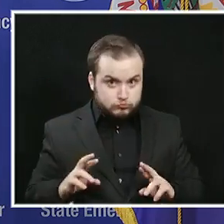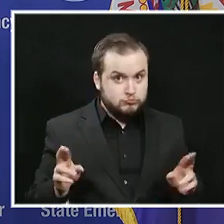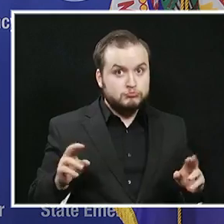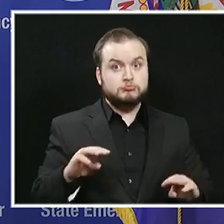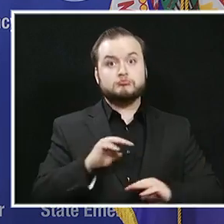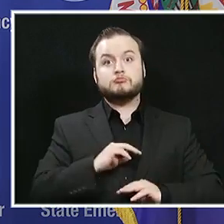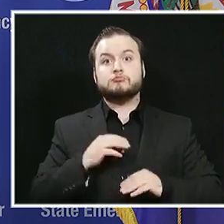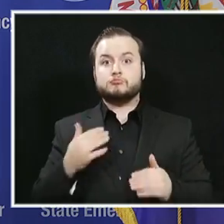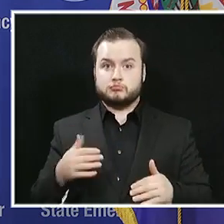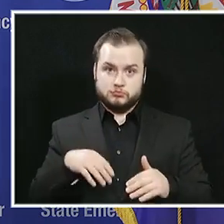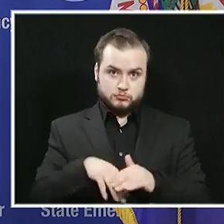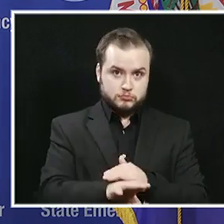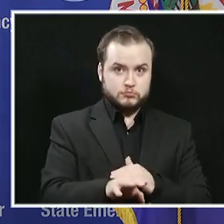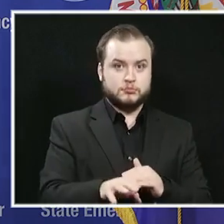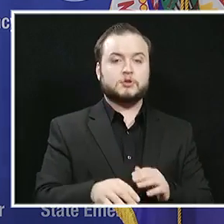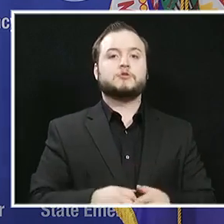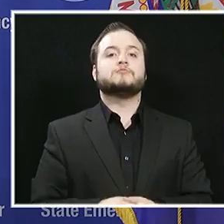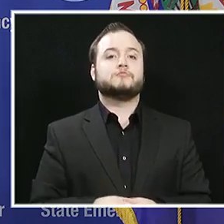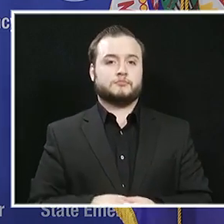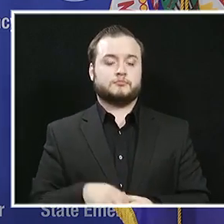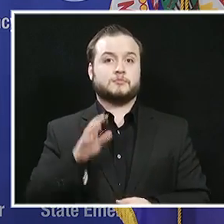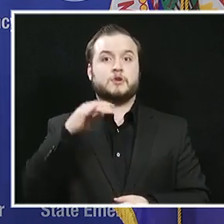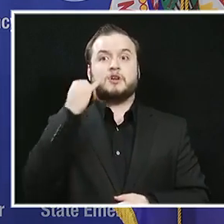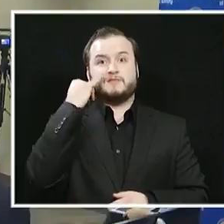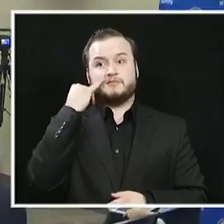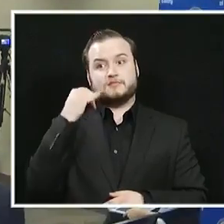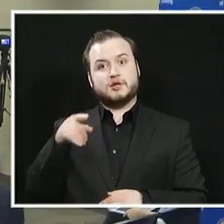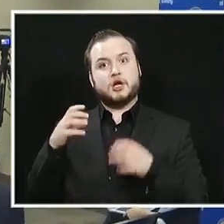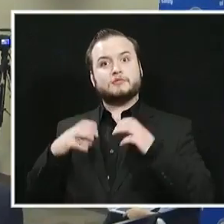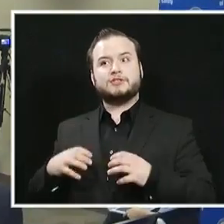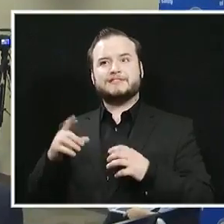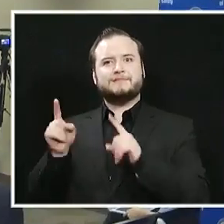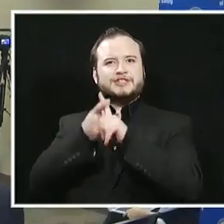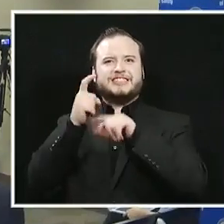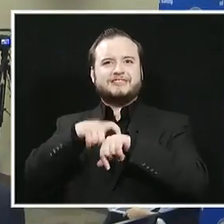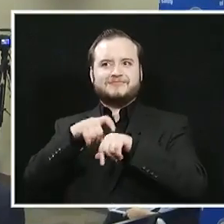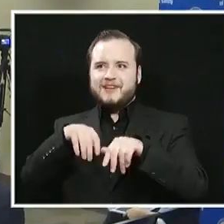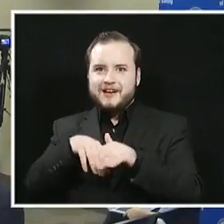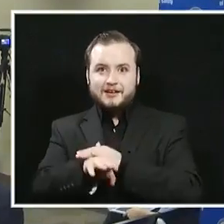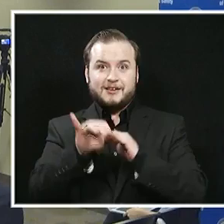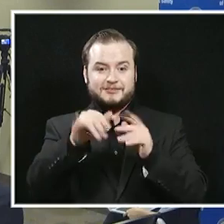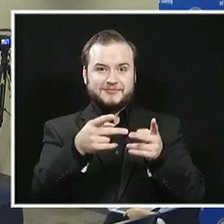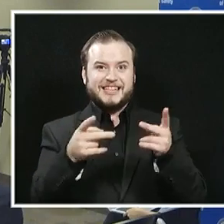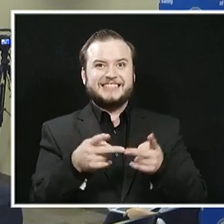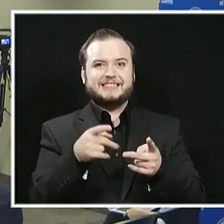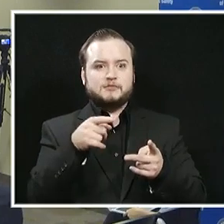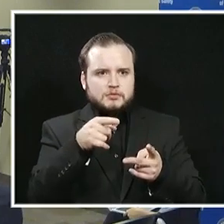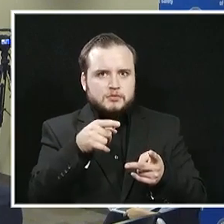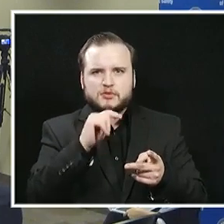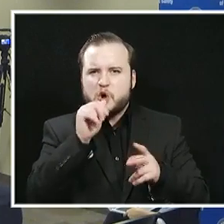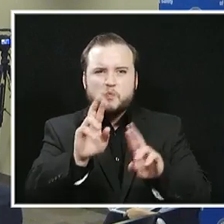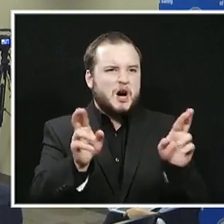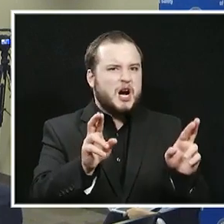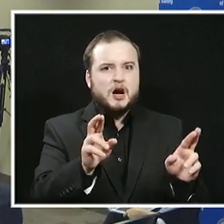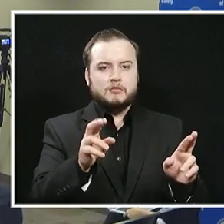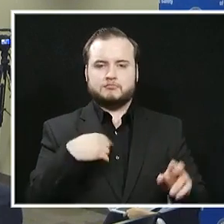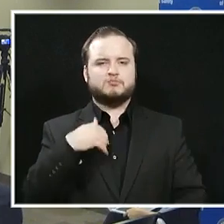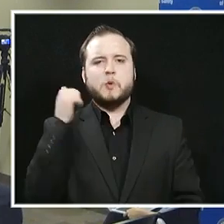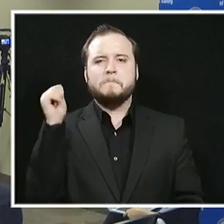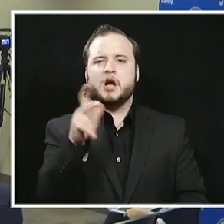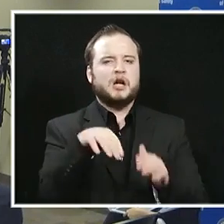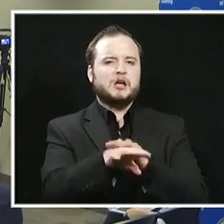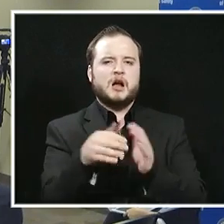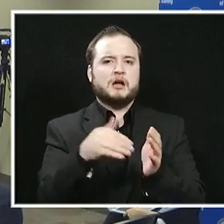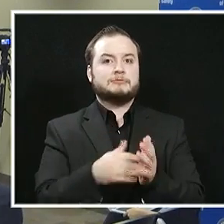to be open or offering that service. Governor, question from Kevin Featherly about prisoners and a third facility now